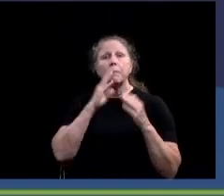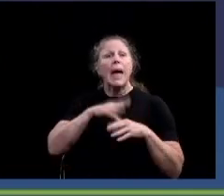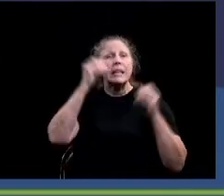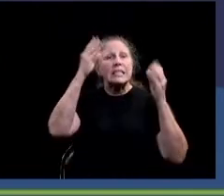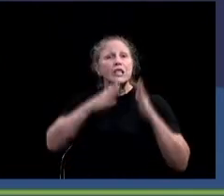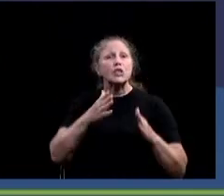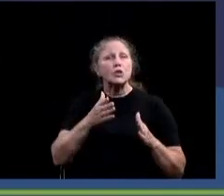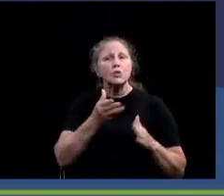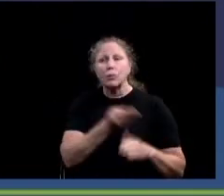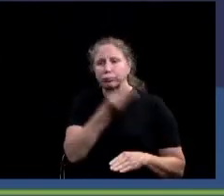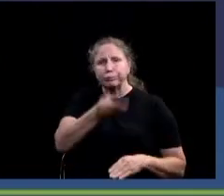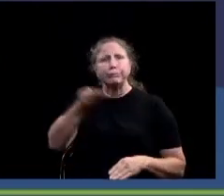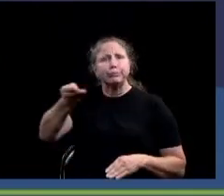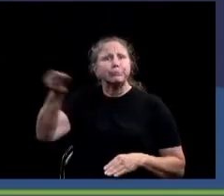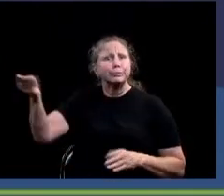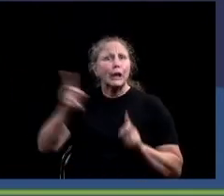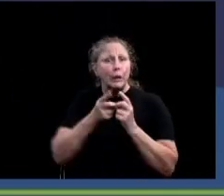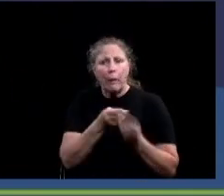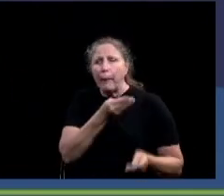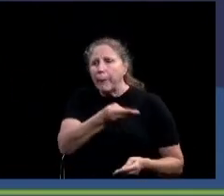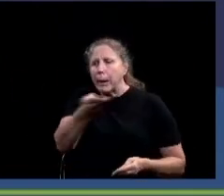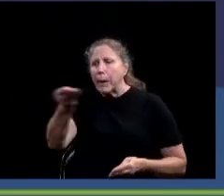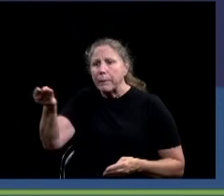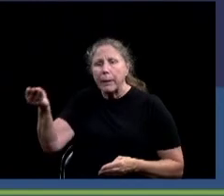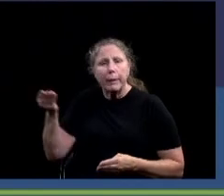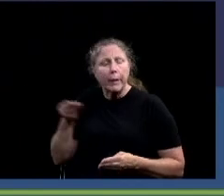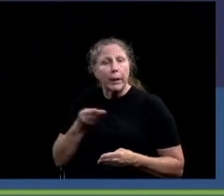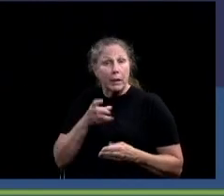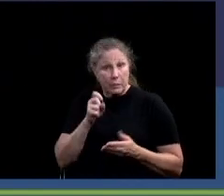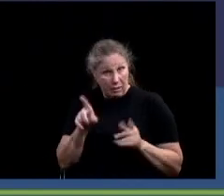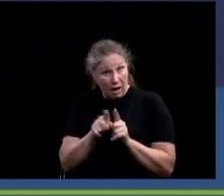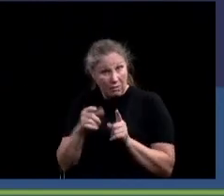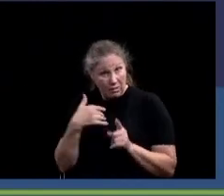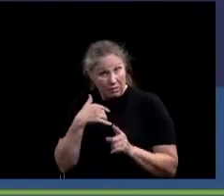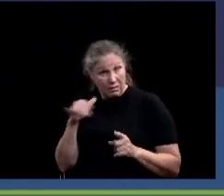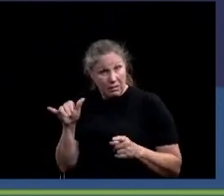So, is there a way to track that?